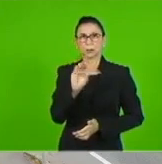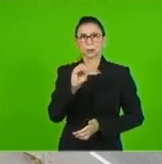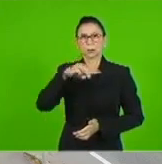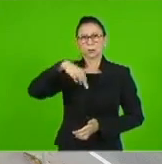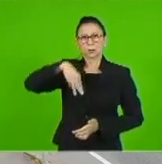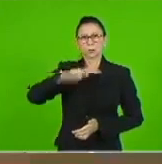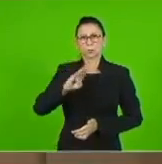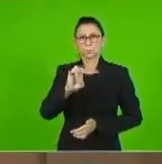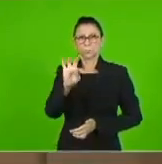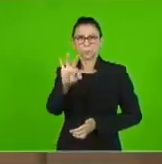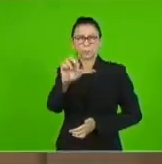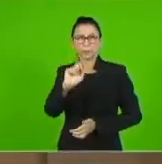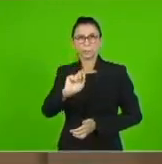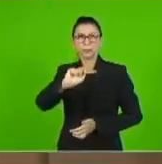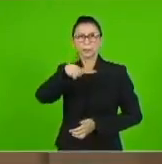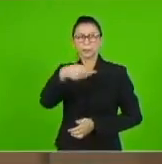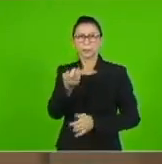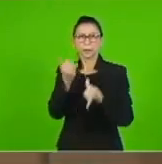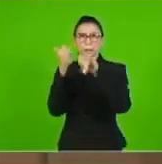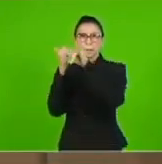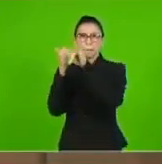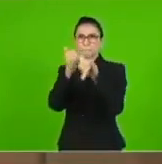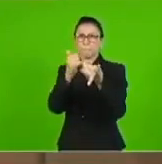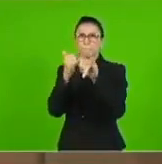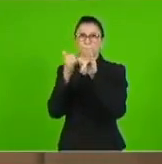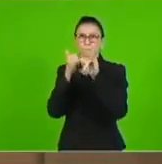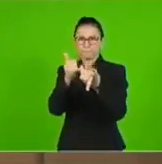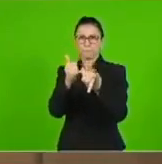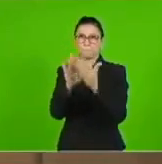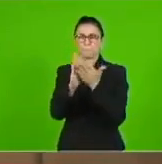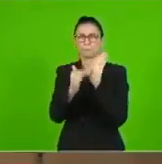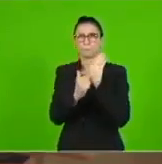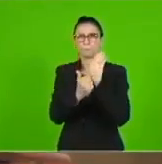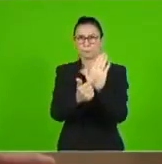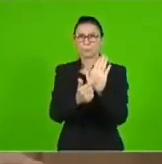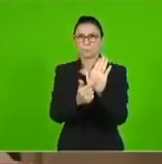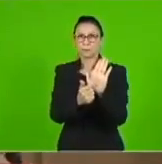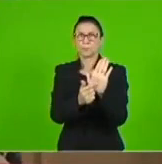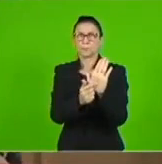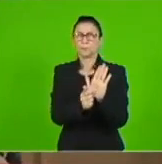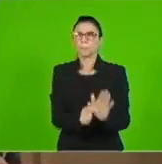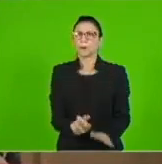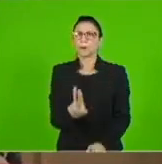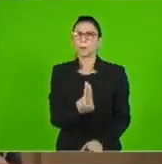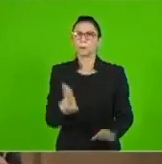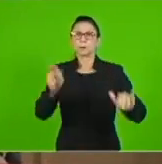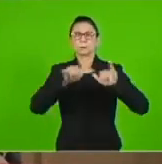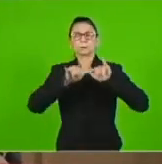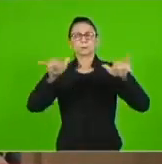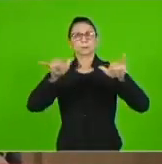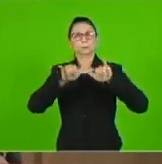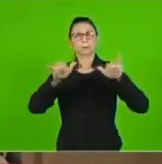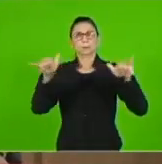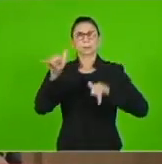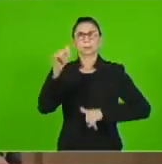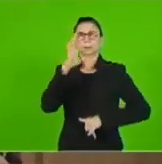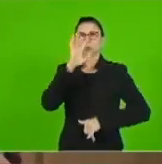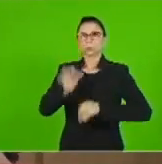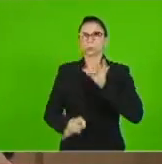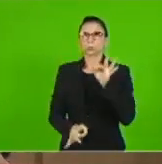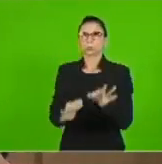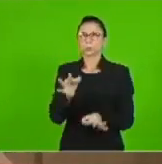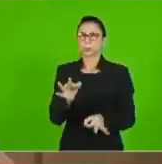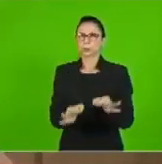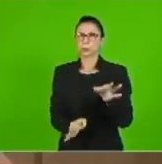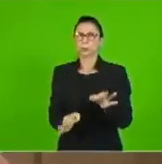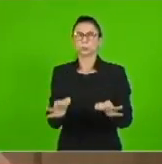word trumpet, instrument, a blown instrument mentioned in the entire Bible, used in proclamation and